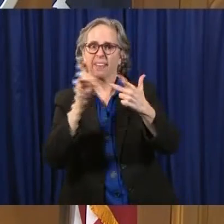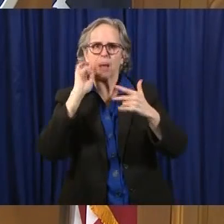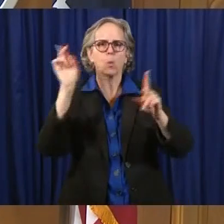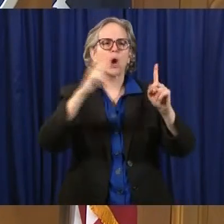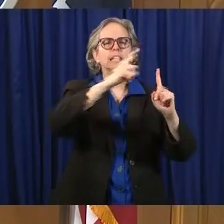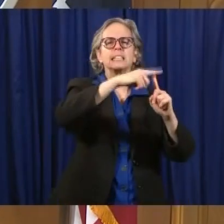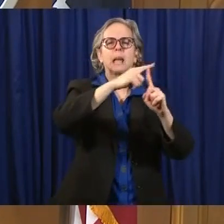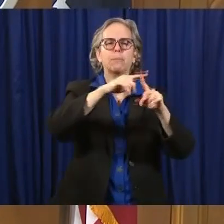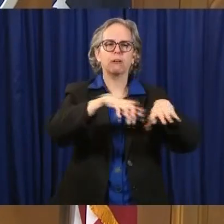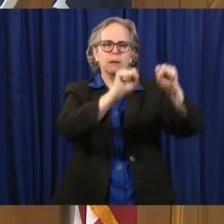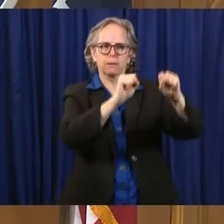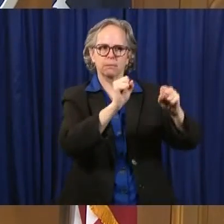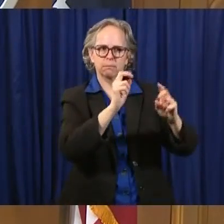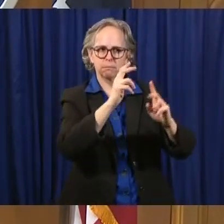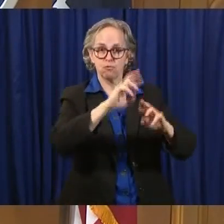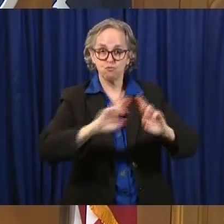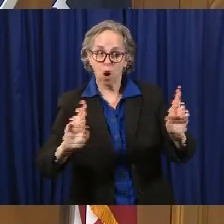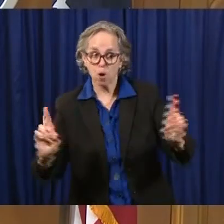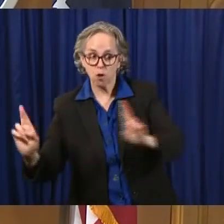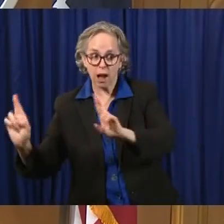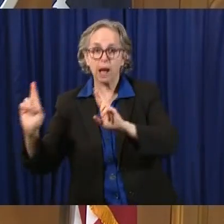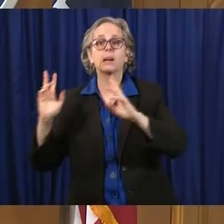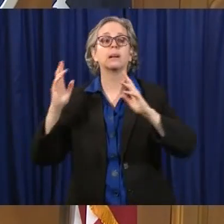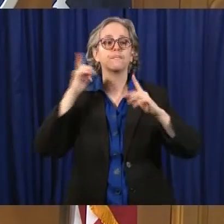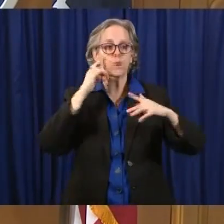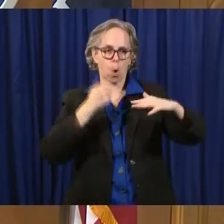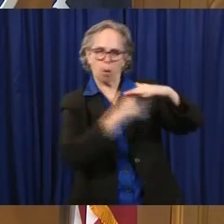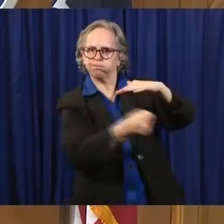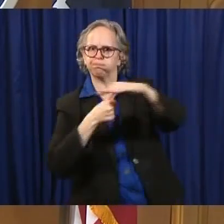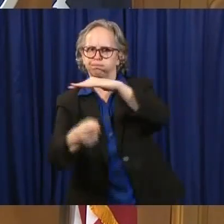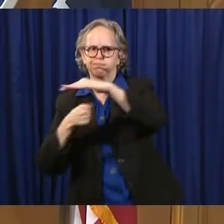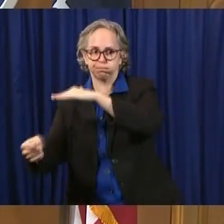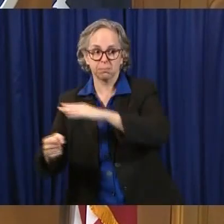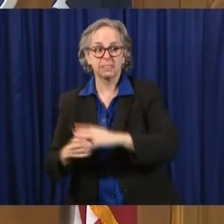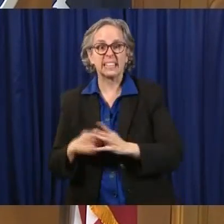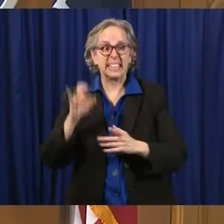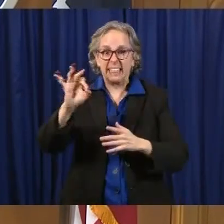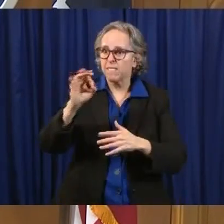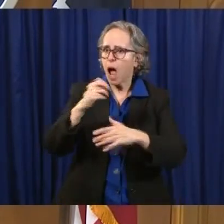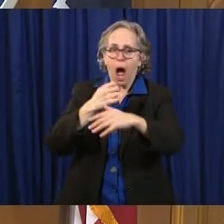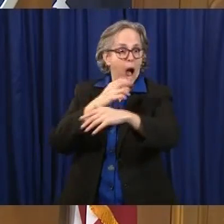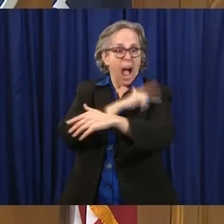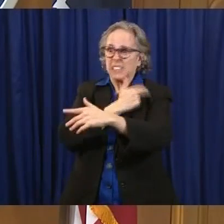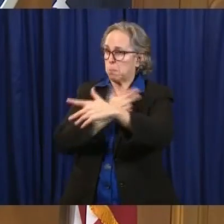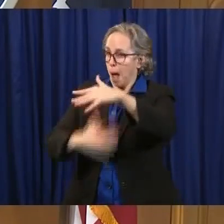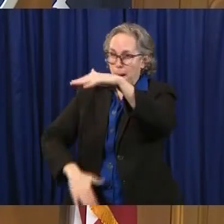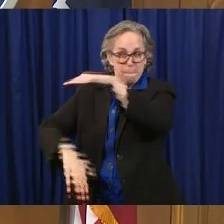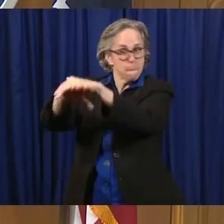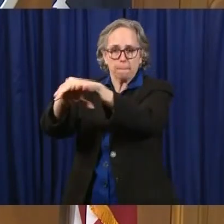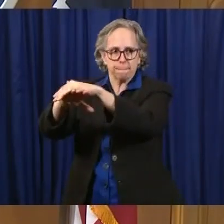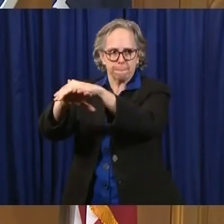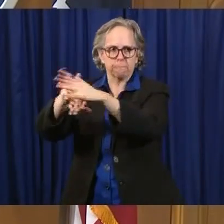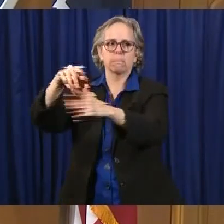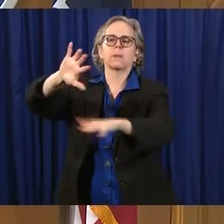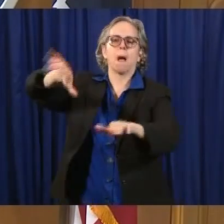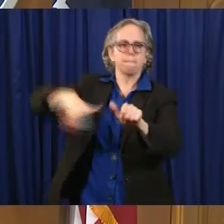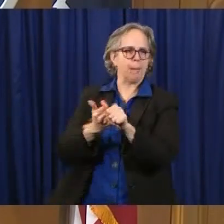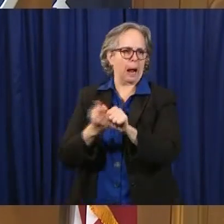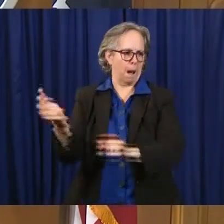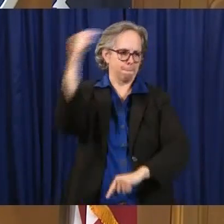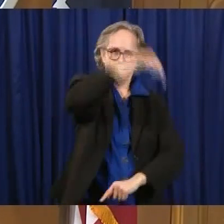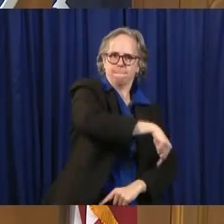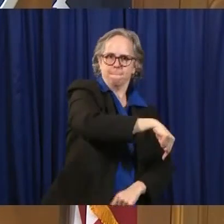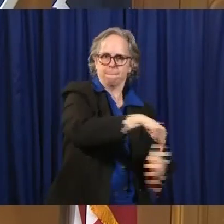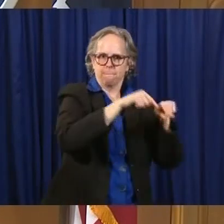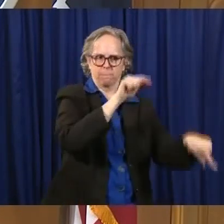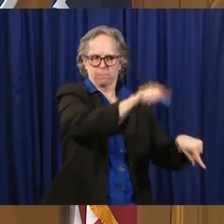does not flood our hospitals to the point where they no longer have space. Candidly, we hope we never have to